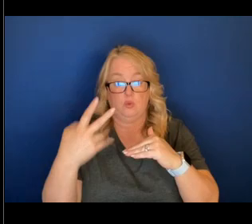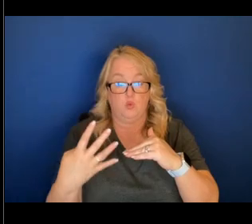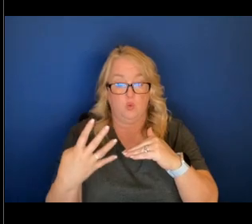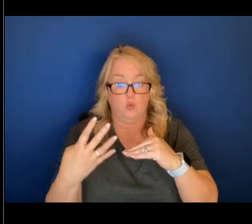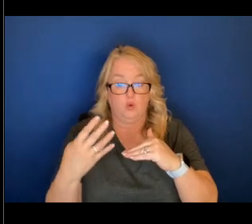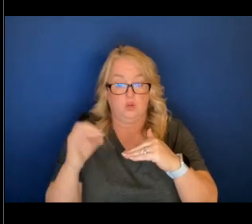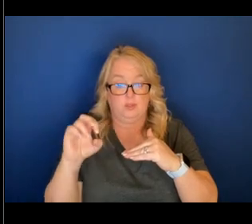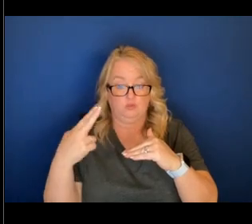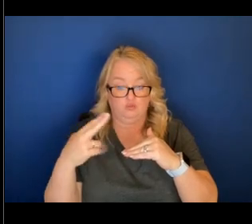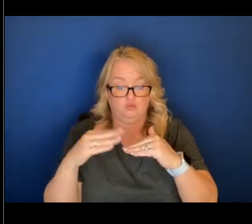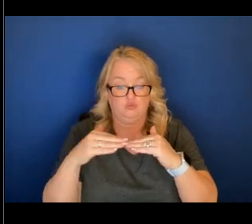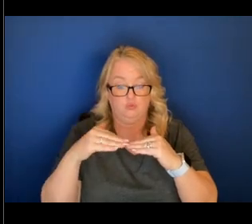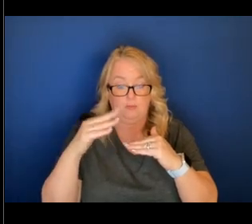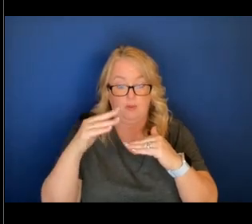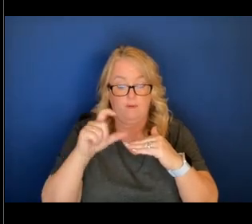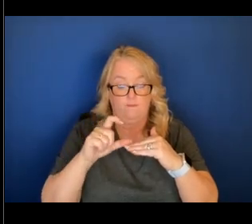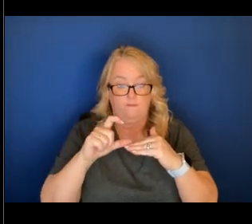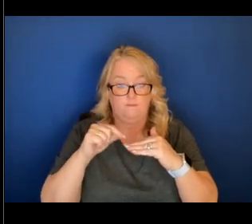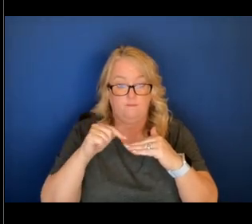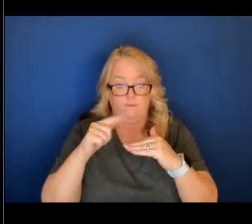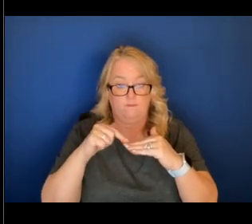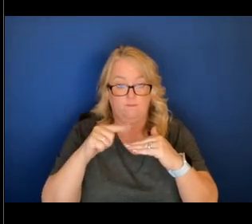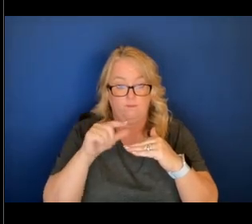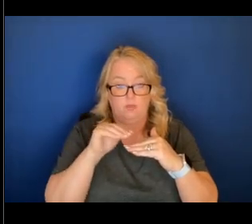inch above the finished floor.